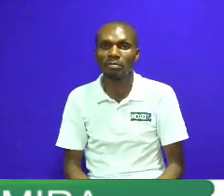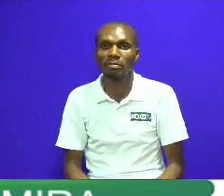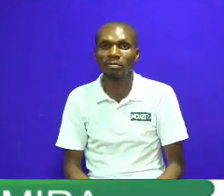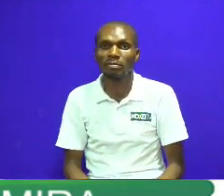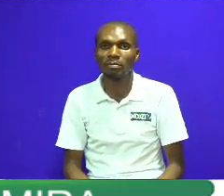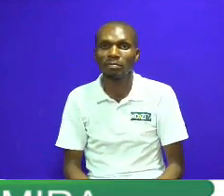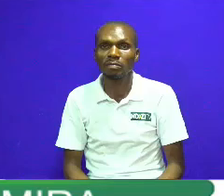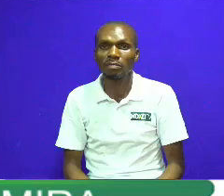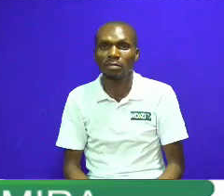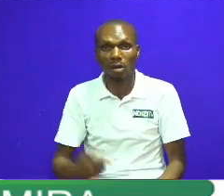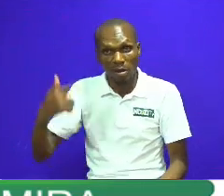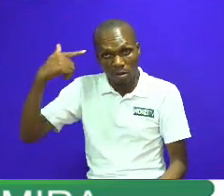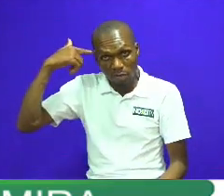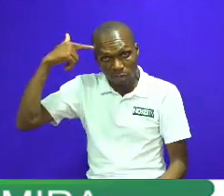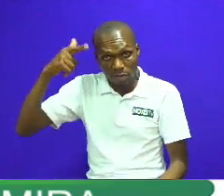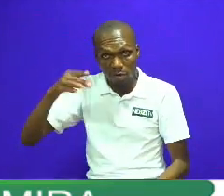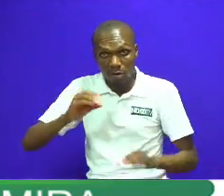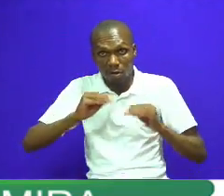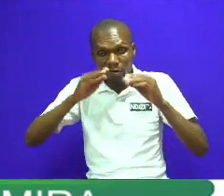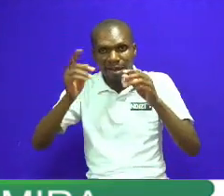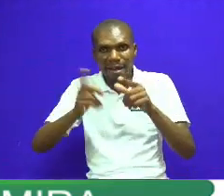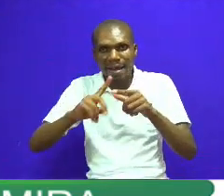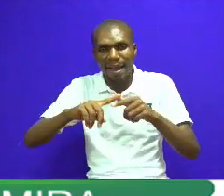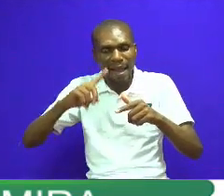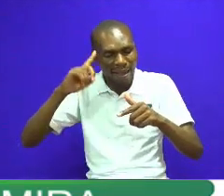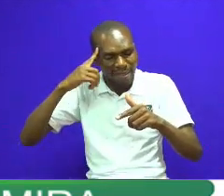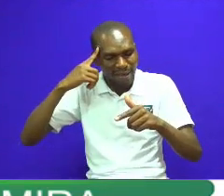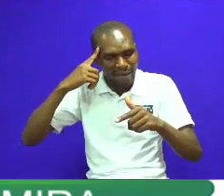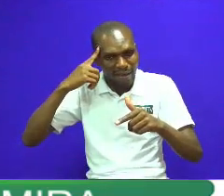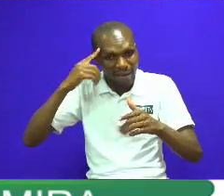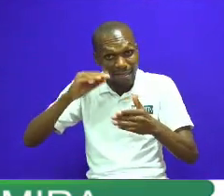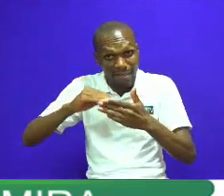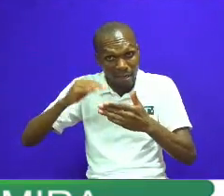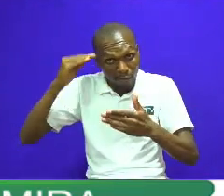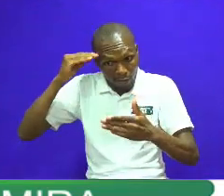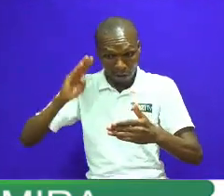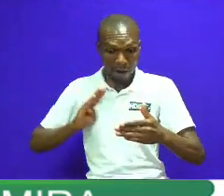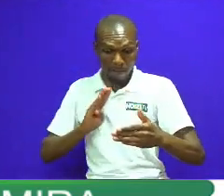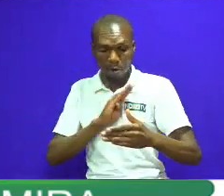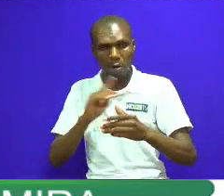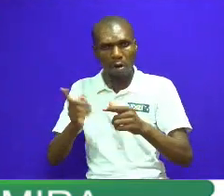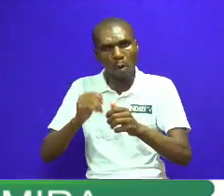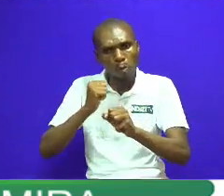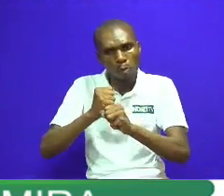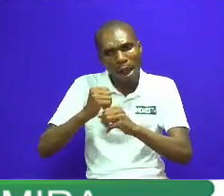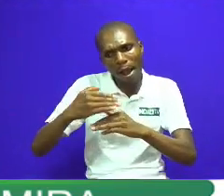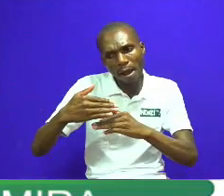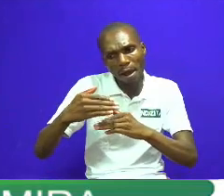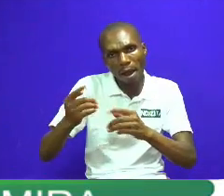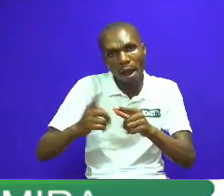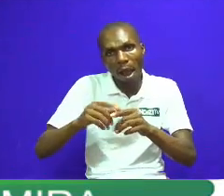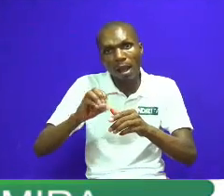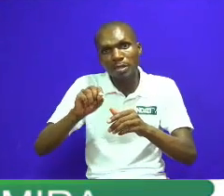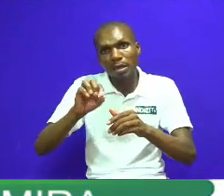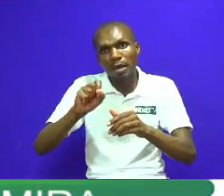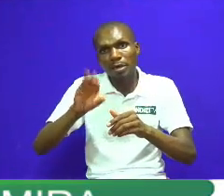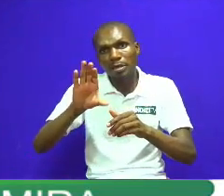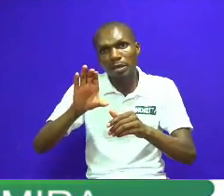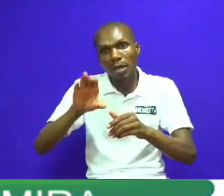For the teachers, I sit in the Education Committee, work very closely to the TSC